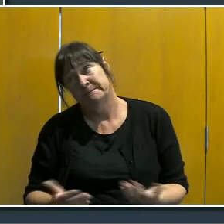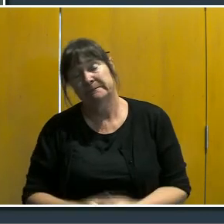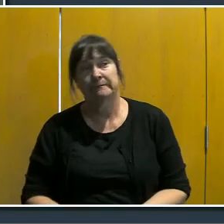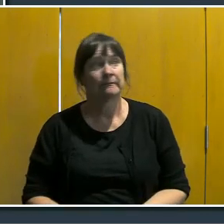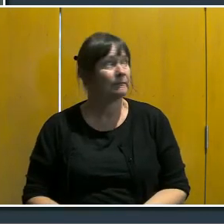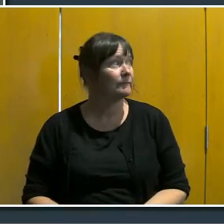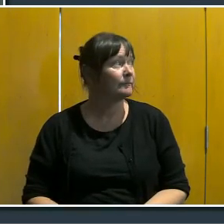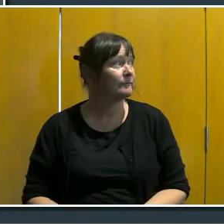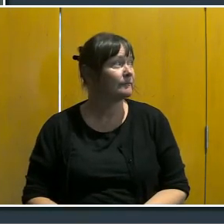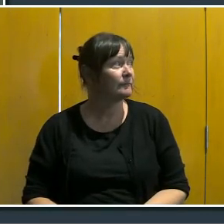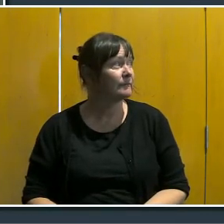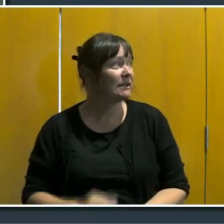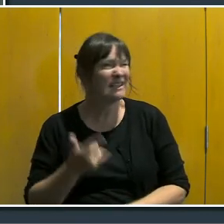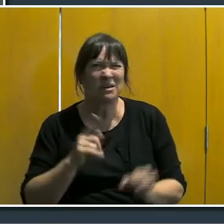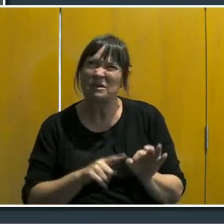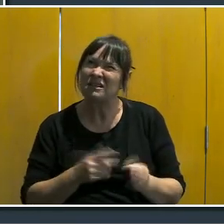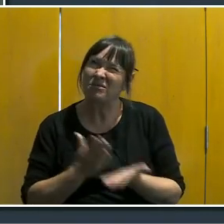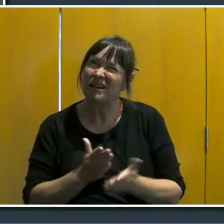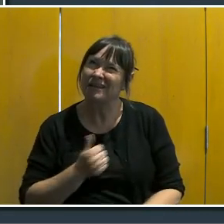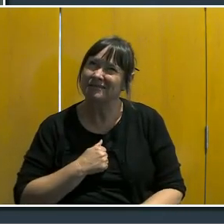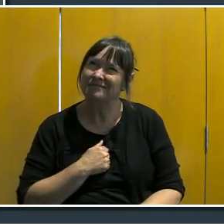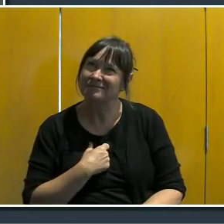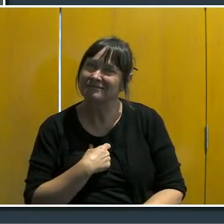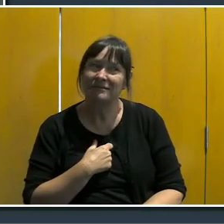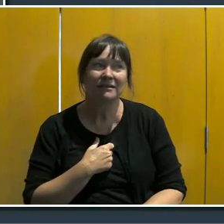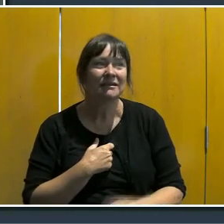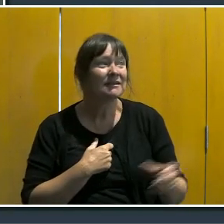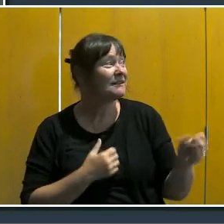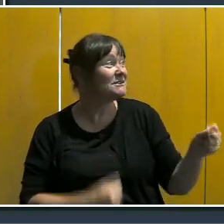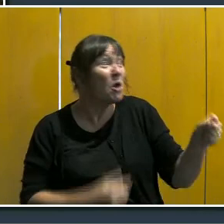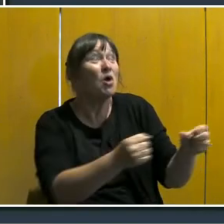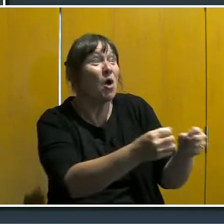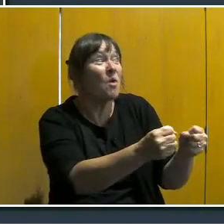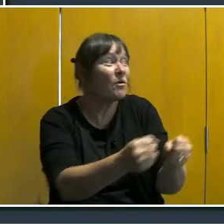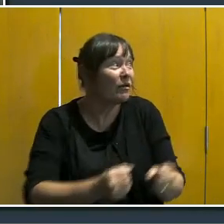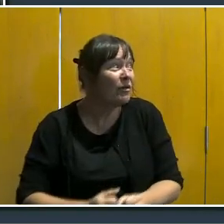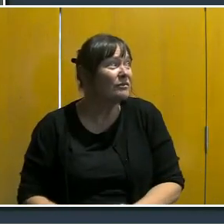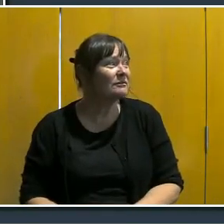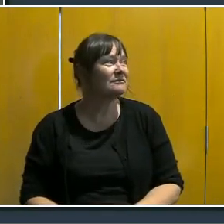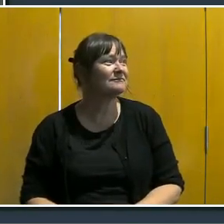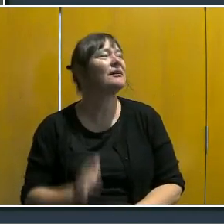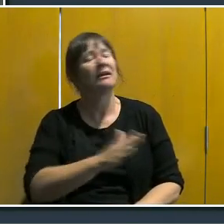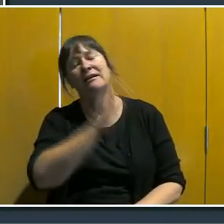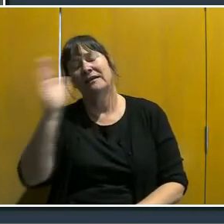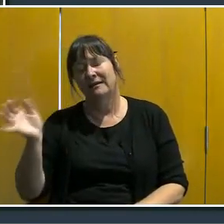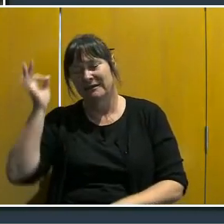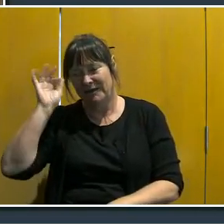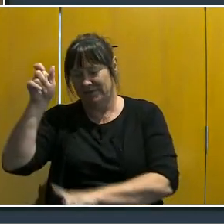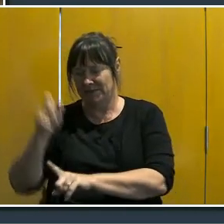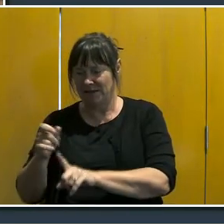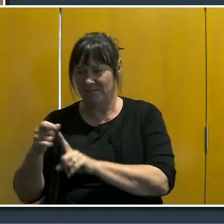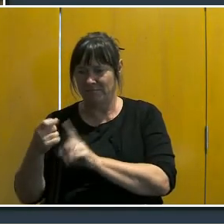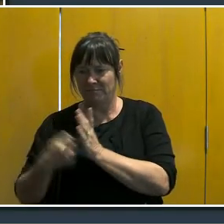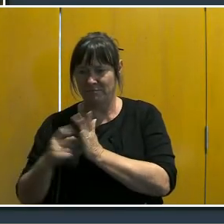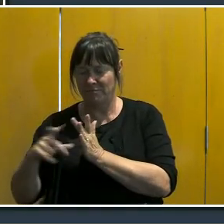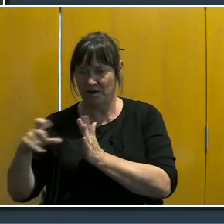Beryl hasn't had a question. I'm quite disappointed. I don't know what just hold on. Councillor Price.